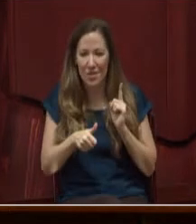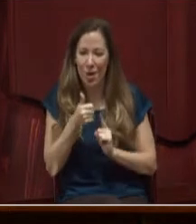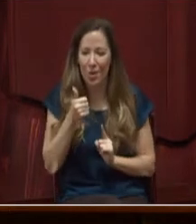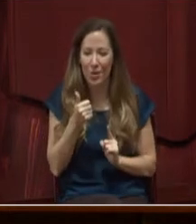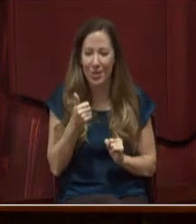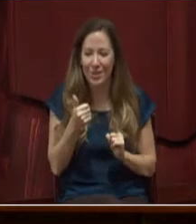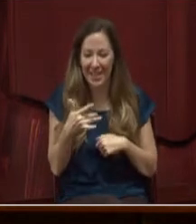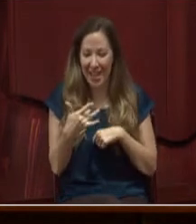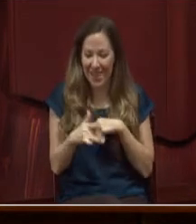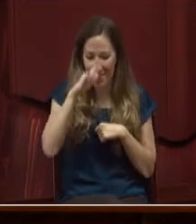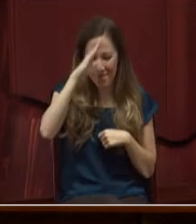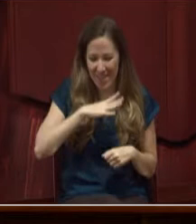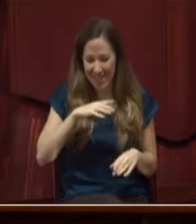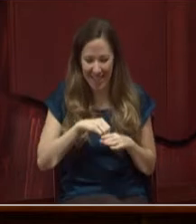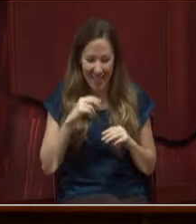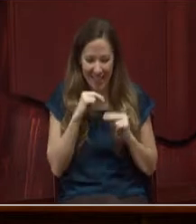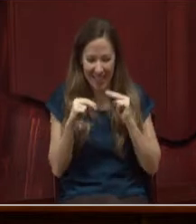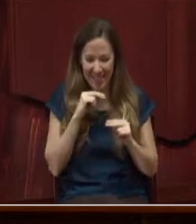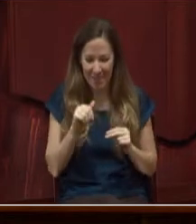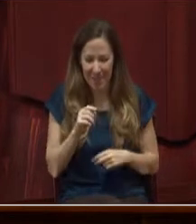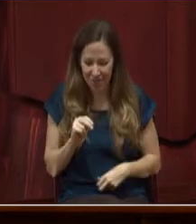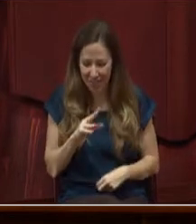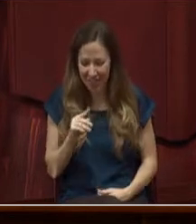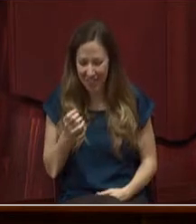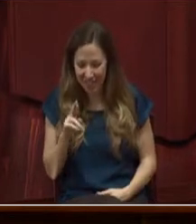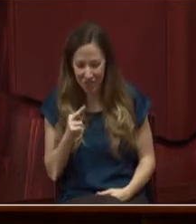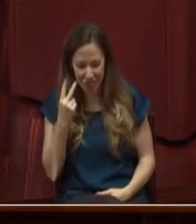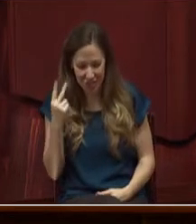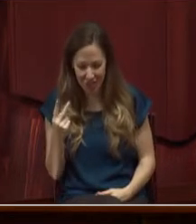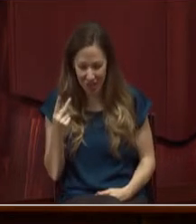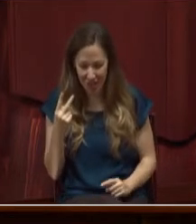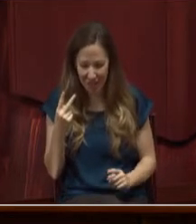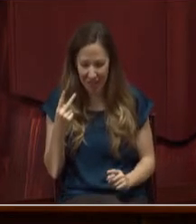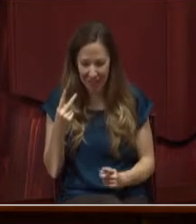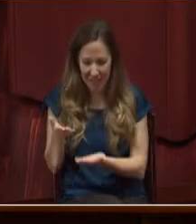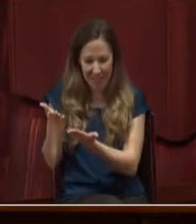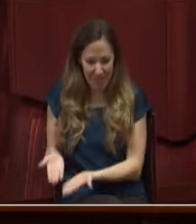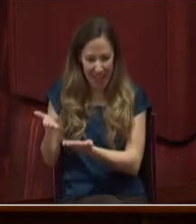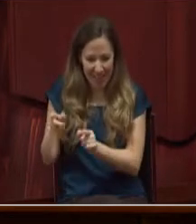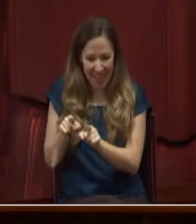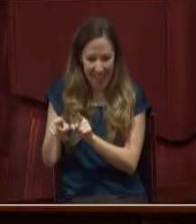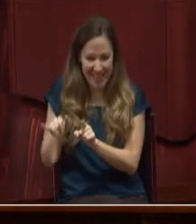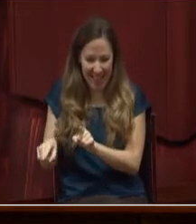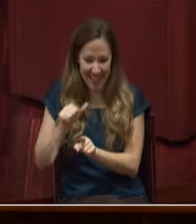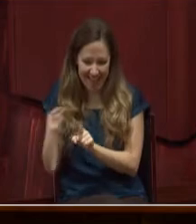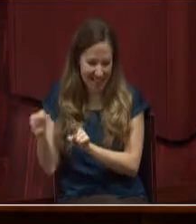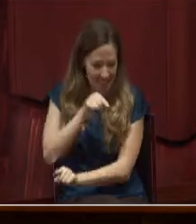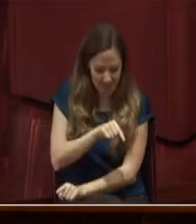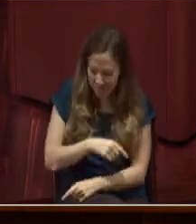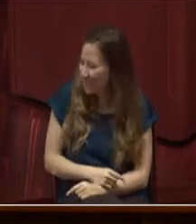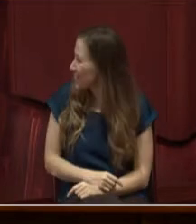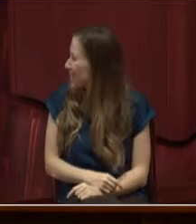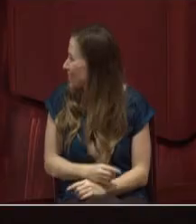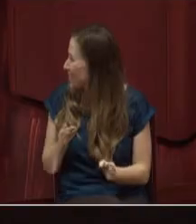Nixon administration, a role which Henry Kissinger saw more of himself in that role. Then we're turning